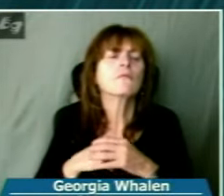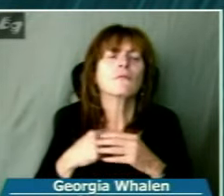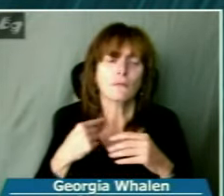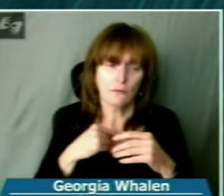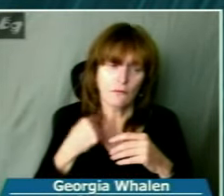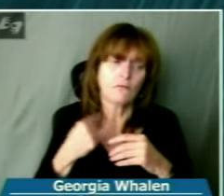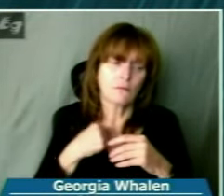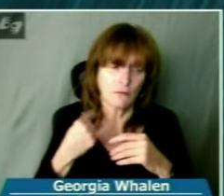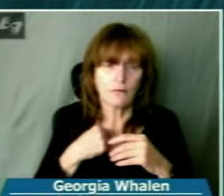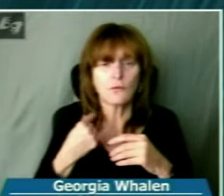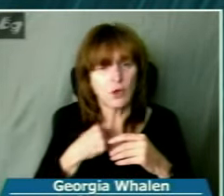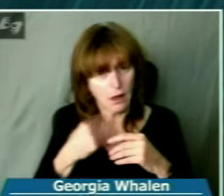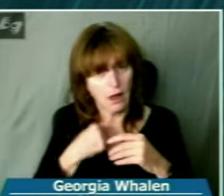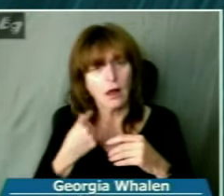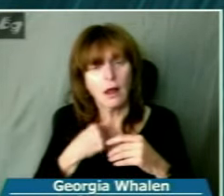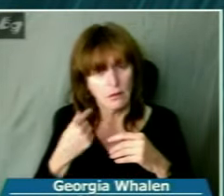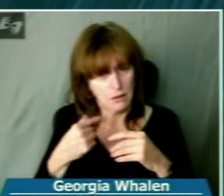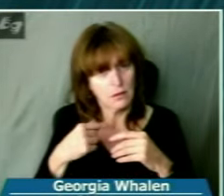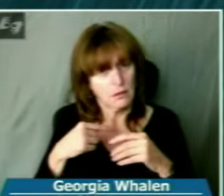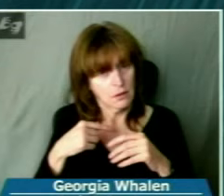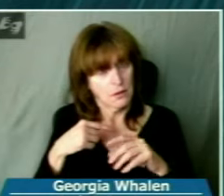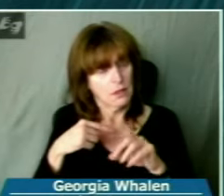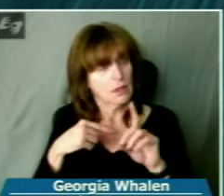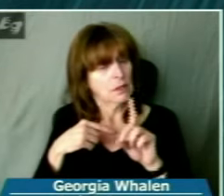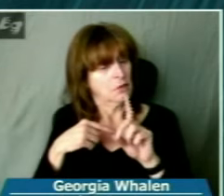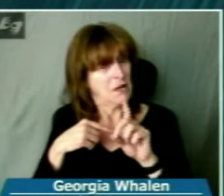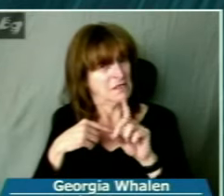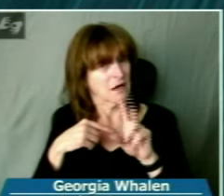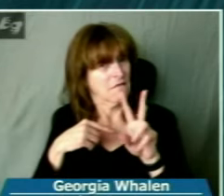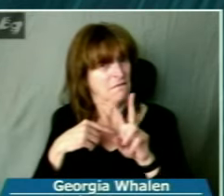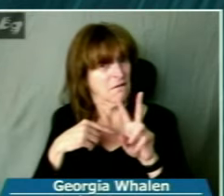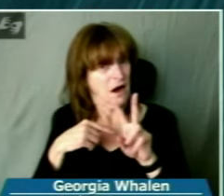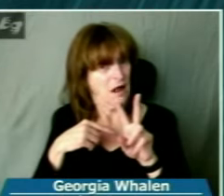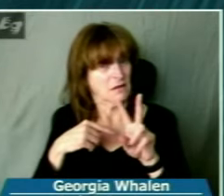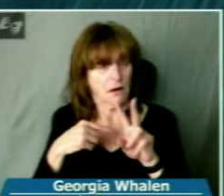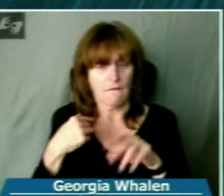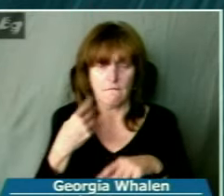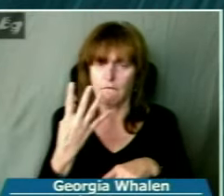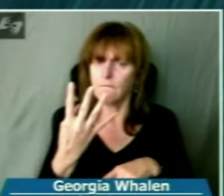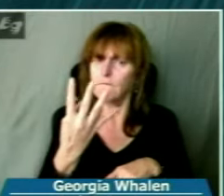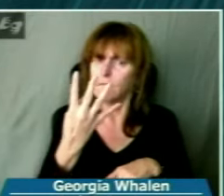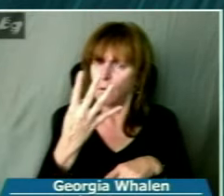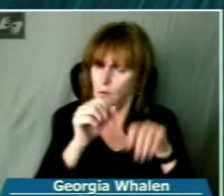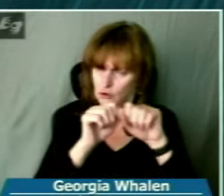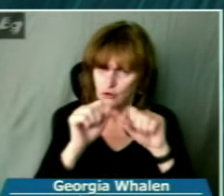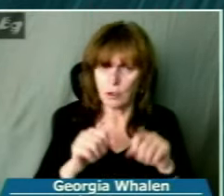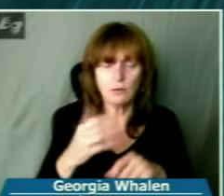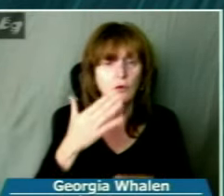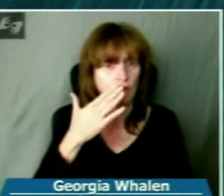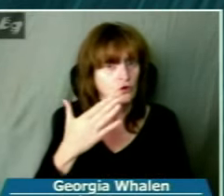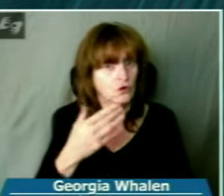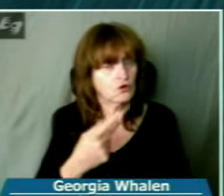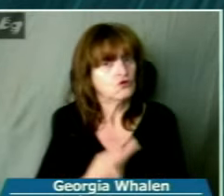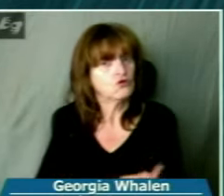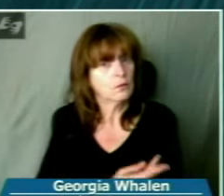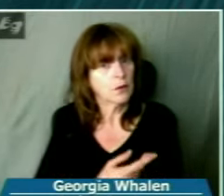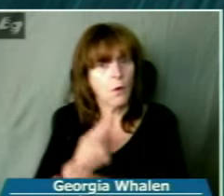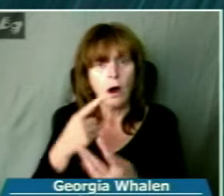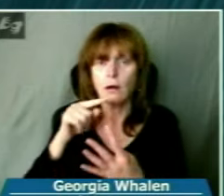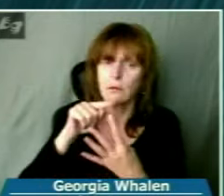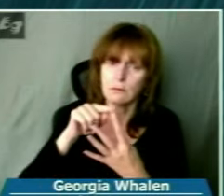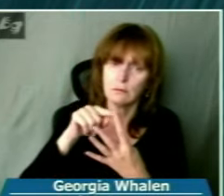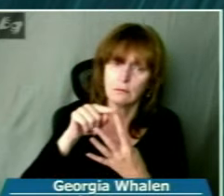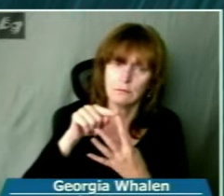There are four domestic violence shelters here in the community. The latest one being one that the Good Shepherd operates at Martha House, which is on Pearl